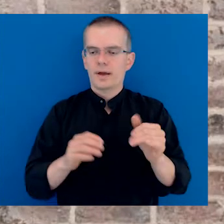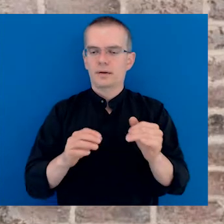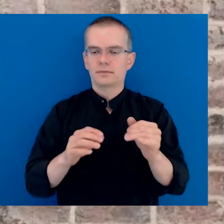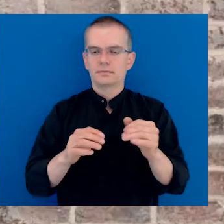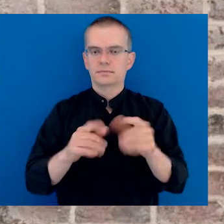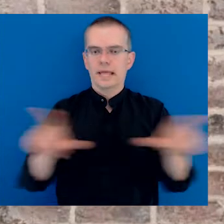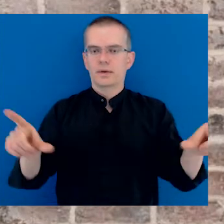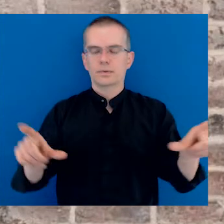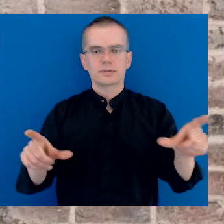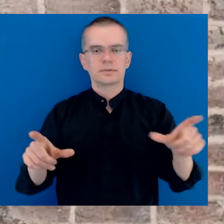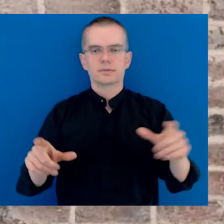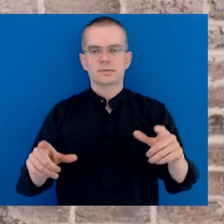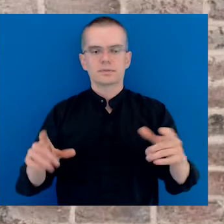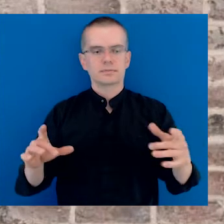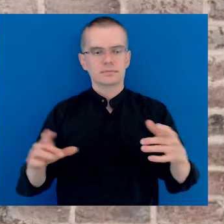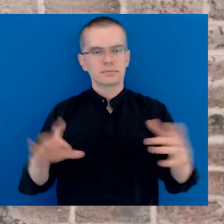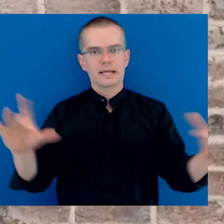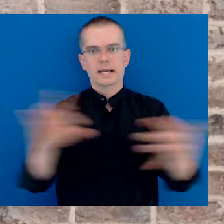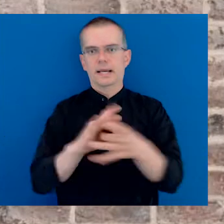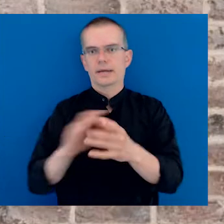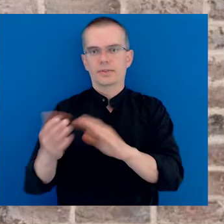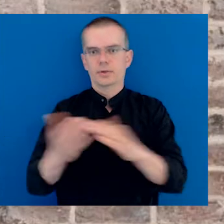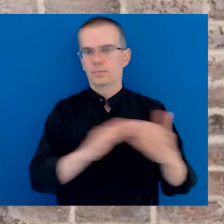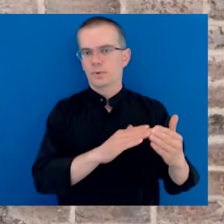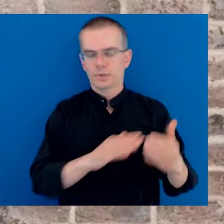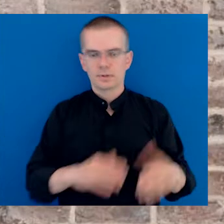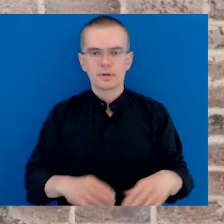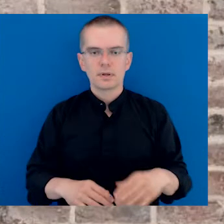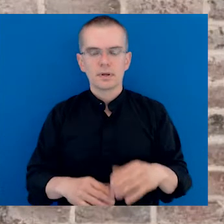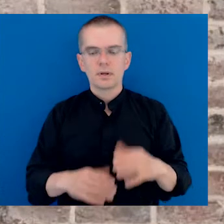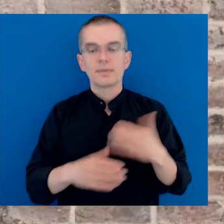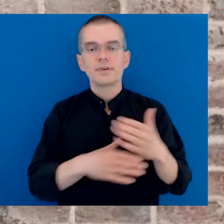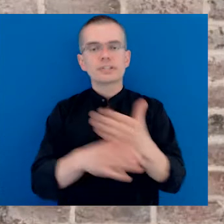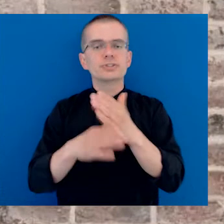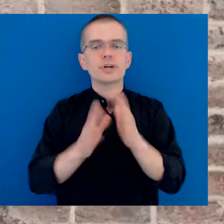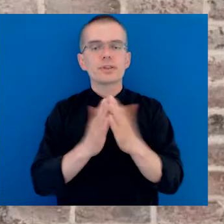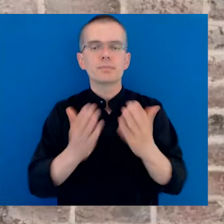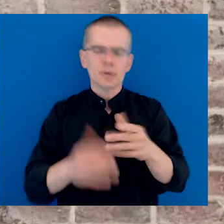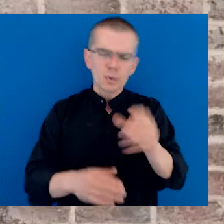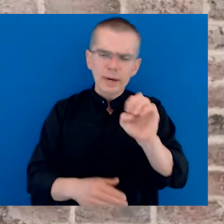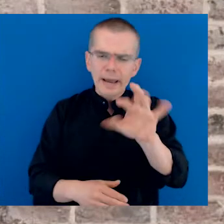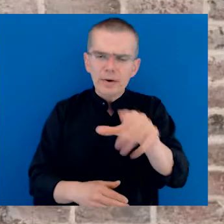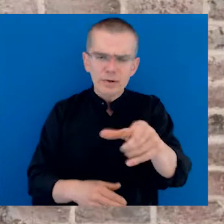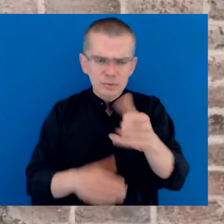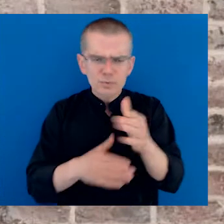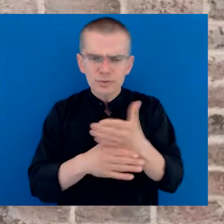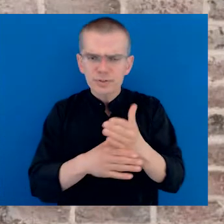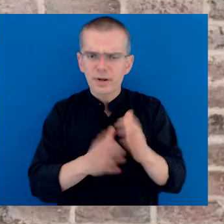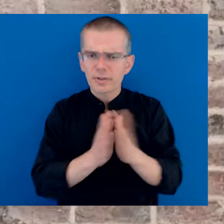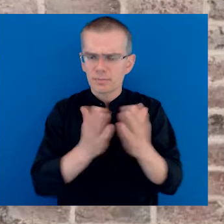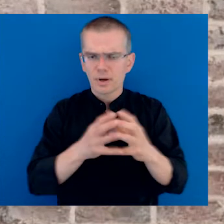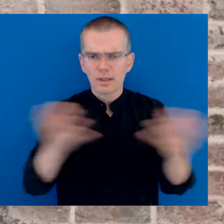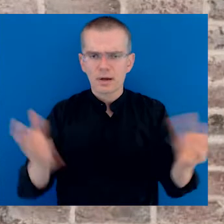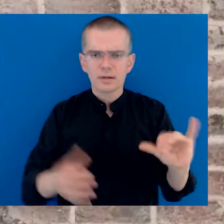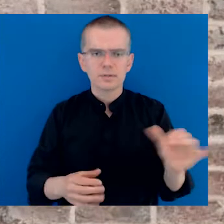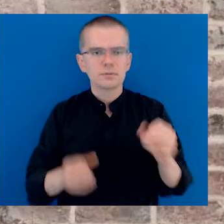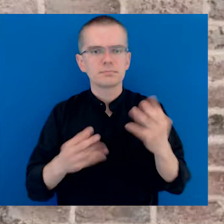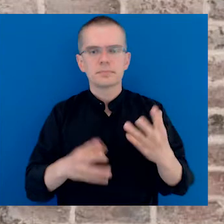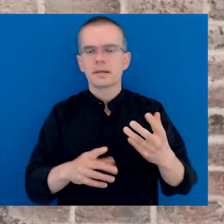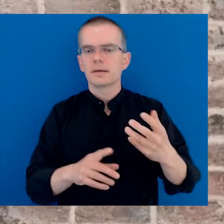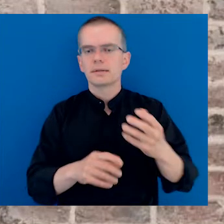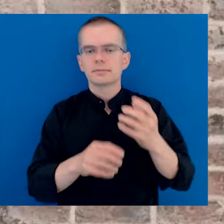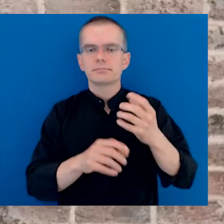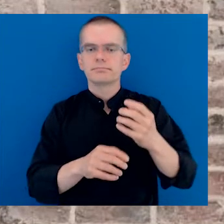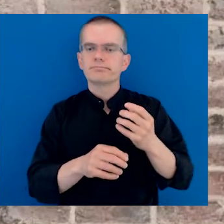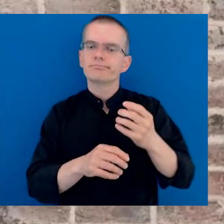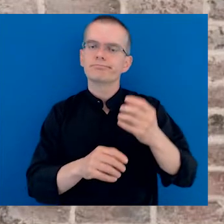bridge. And whenever I share the book, and you've shared the book so much, and I want to thank you for that, Eric. You've done that so many